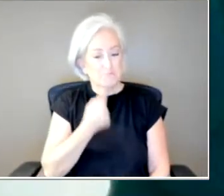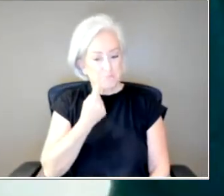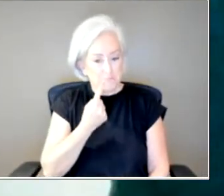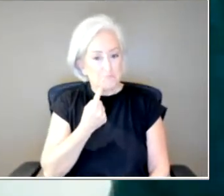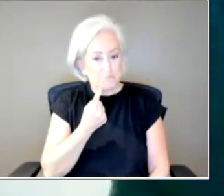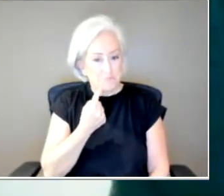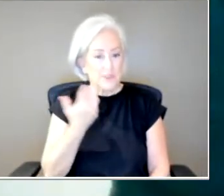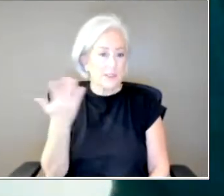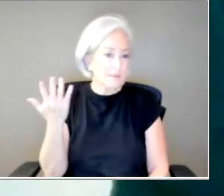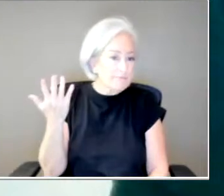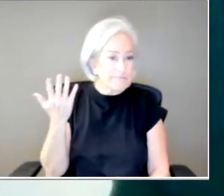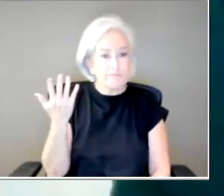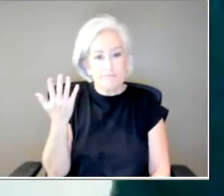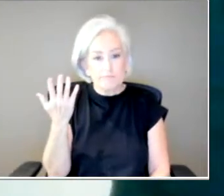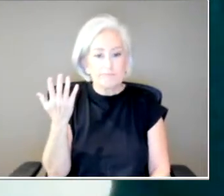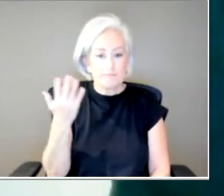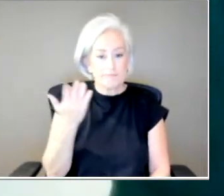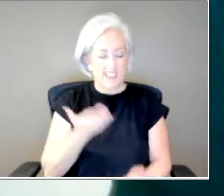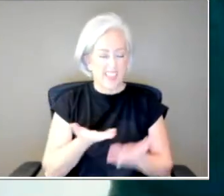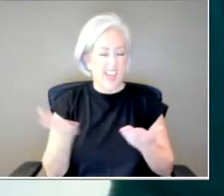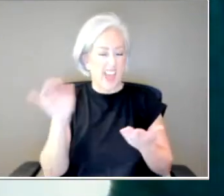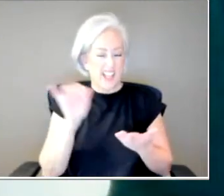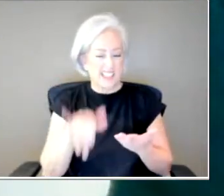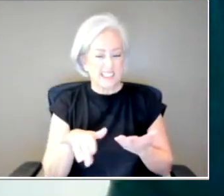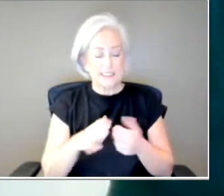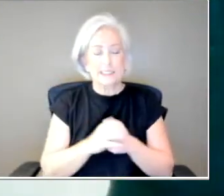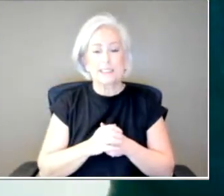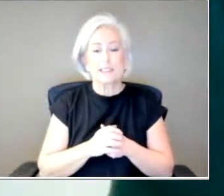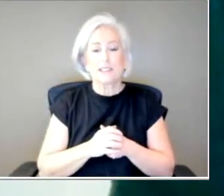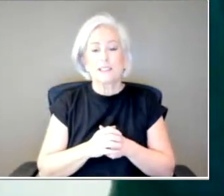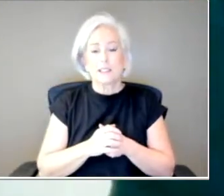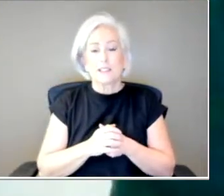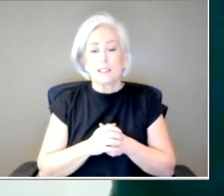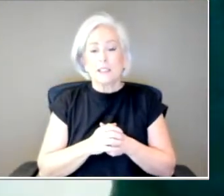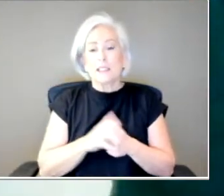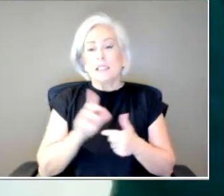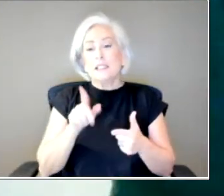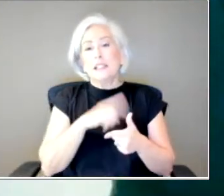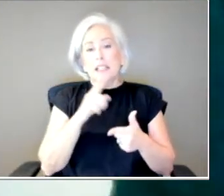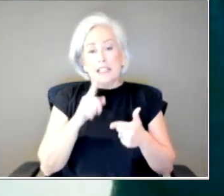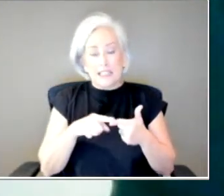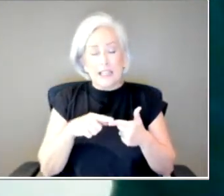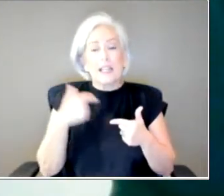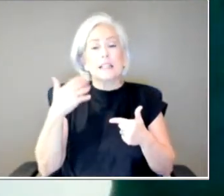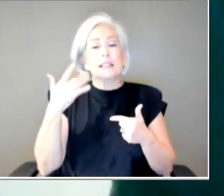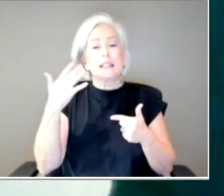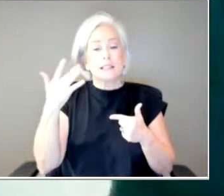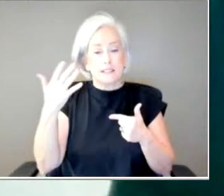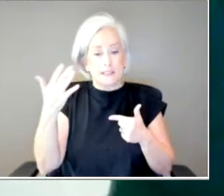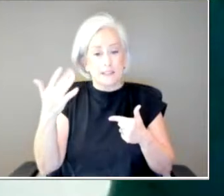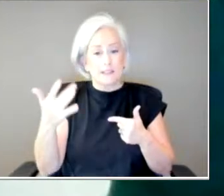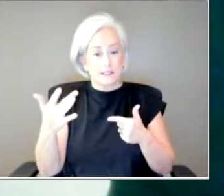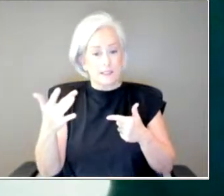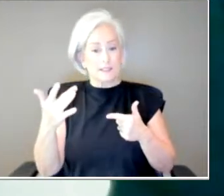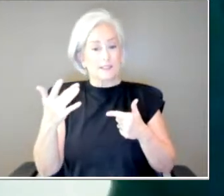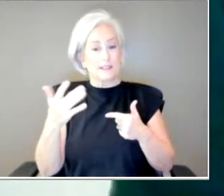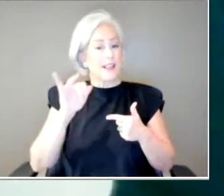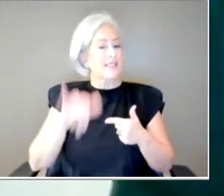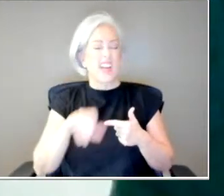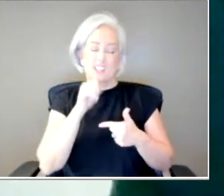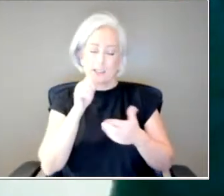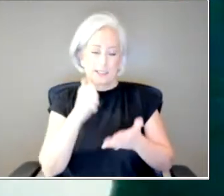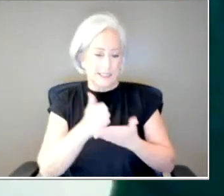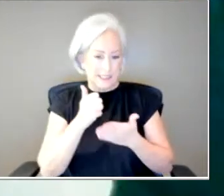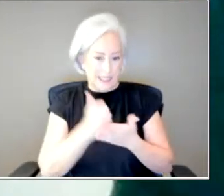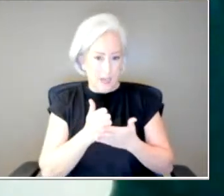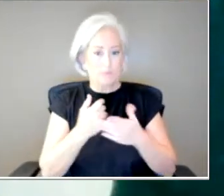and things like that. And then when it started, that didn't help. I